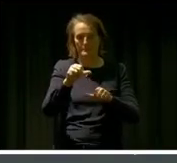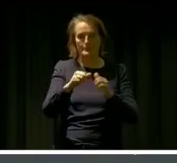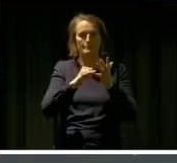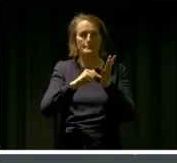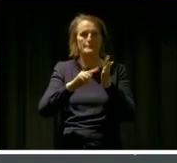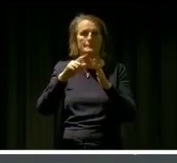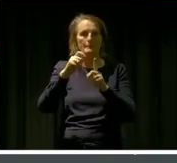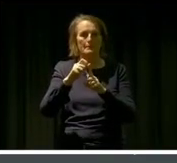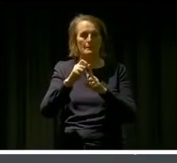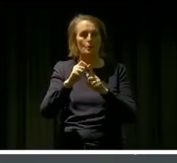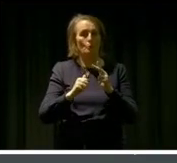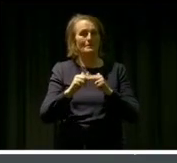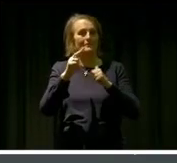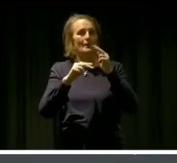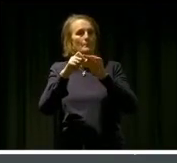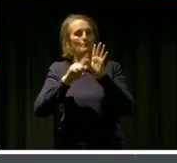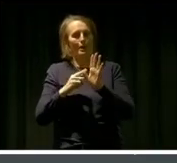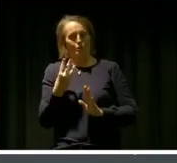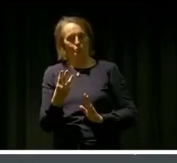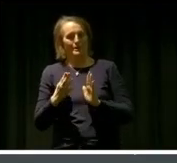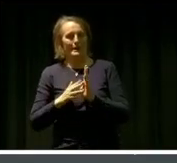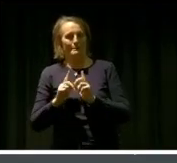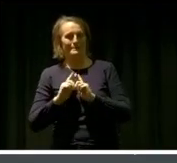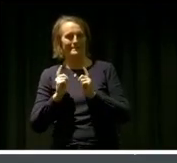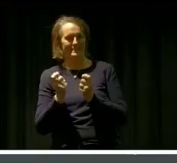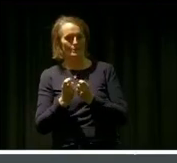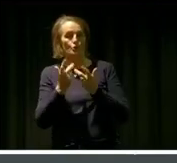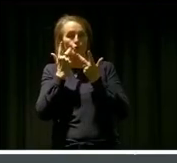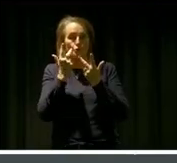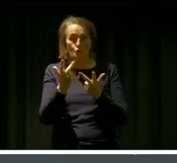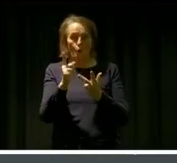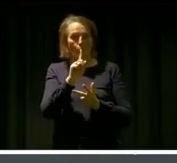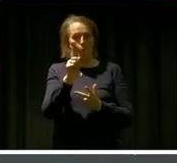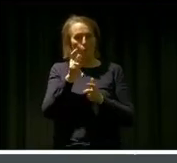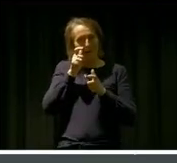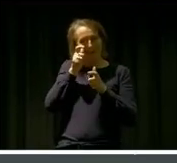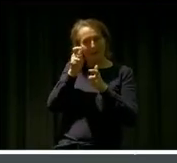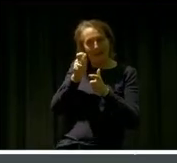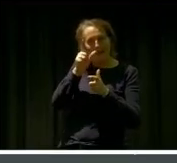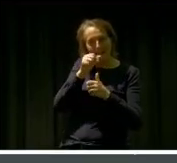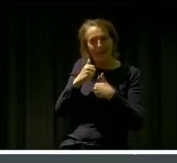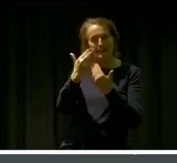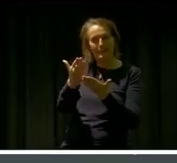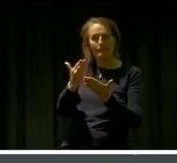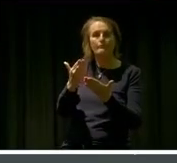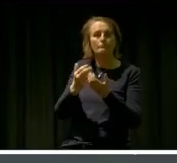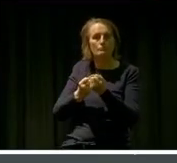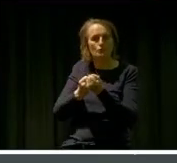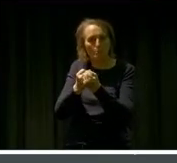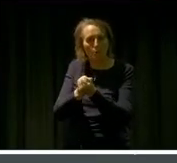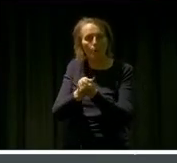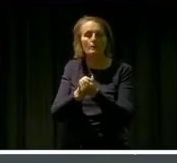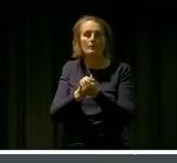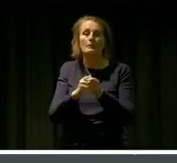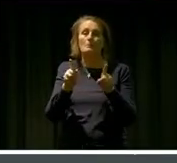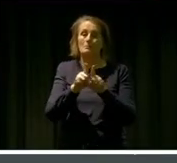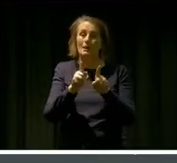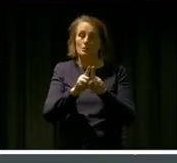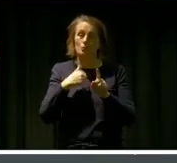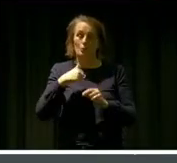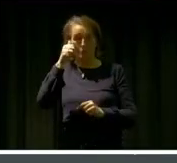3DN team, prioritising multidisciplinary care and reductions in polypharmacy and overprescribing